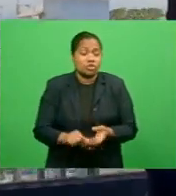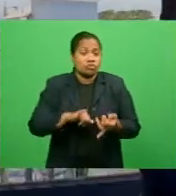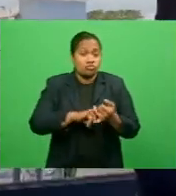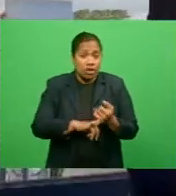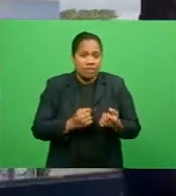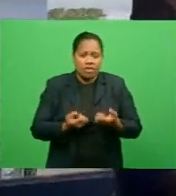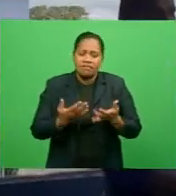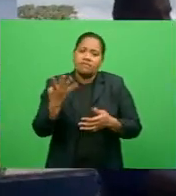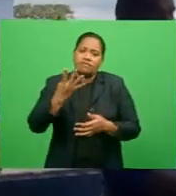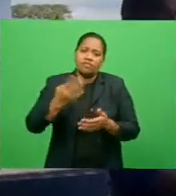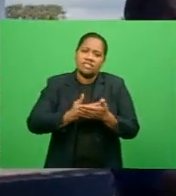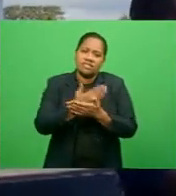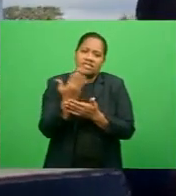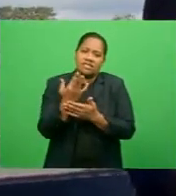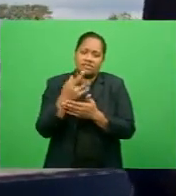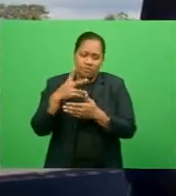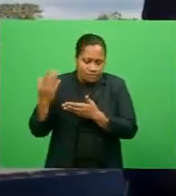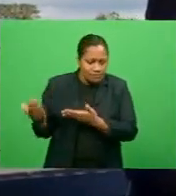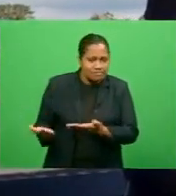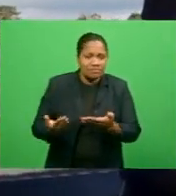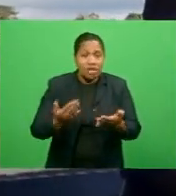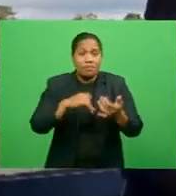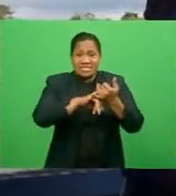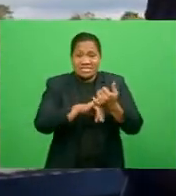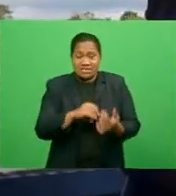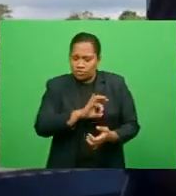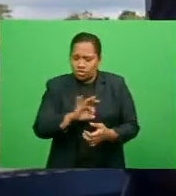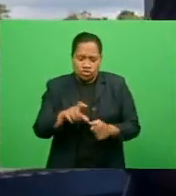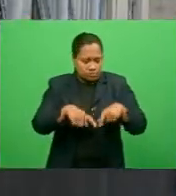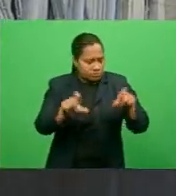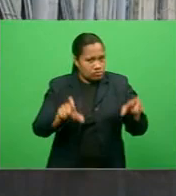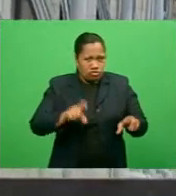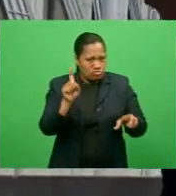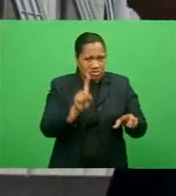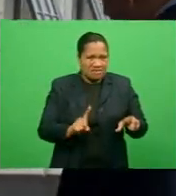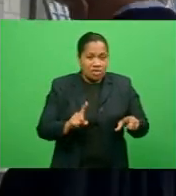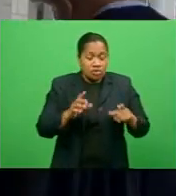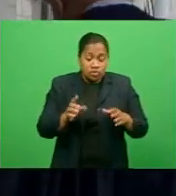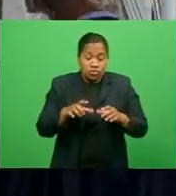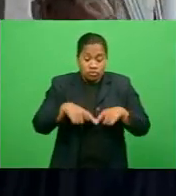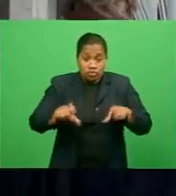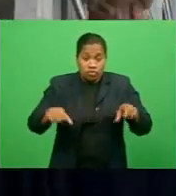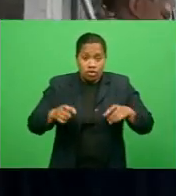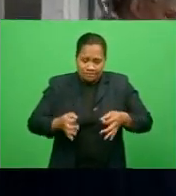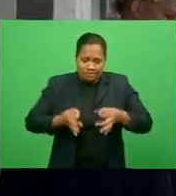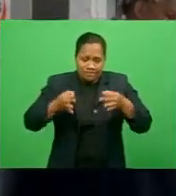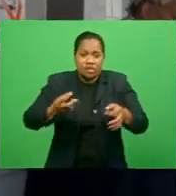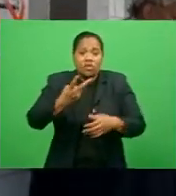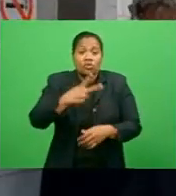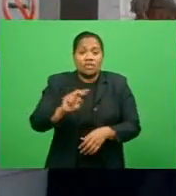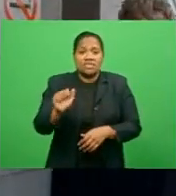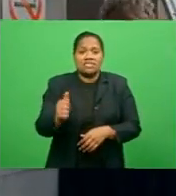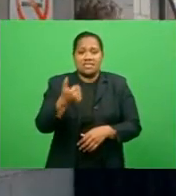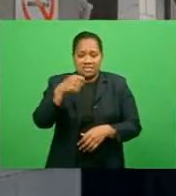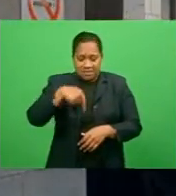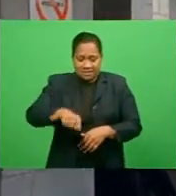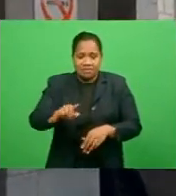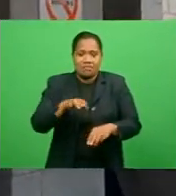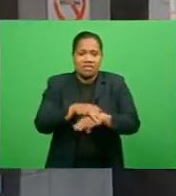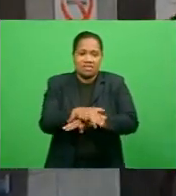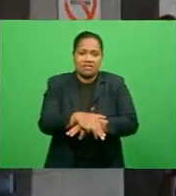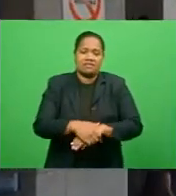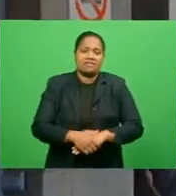to file a notice of motion. Singh was not present in court today. The case will be called again on the 26th of this month.